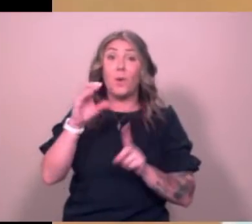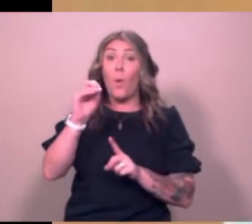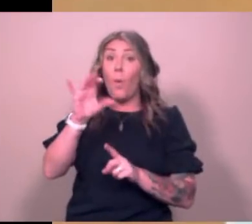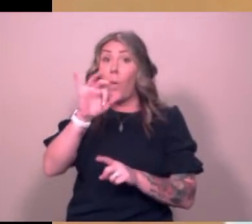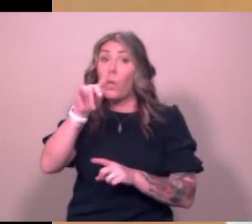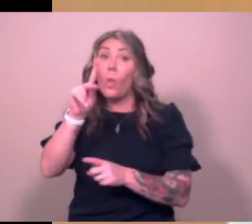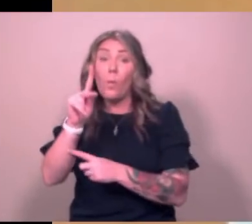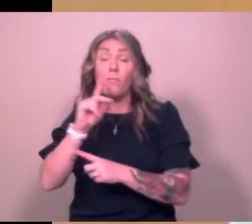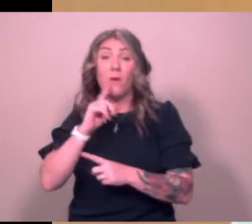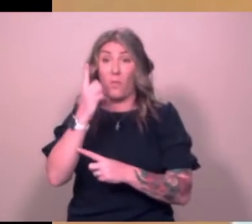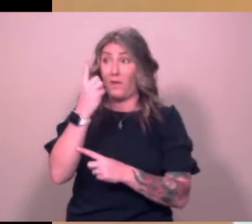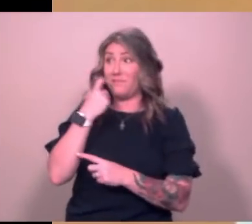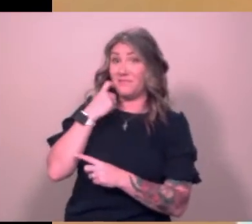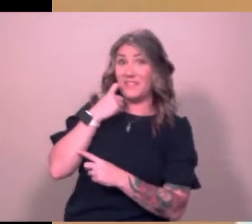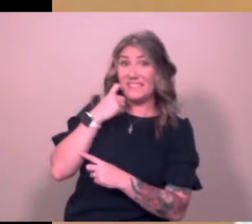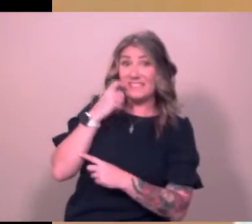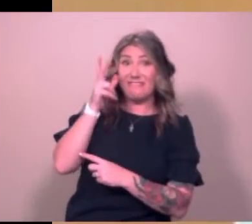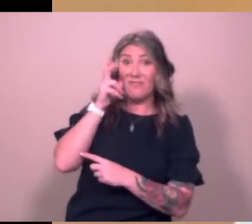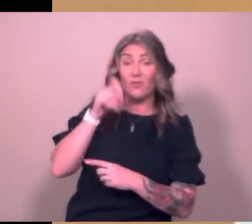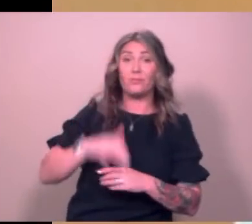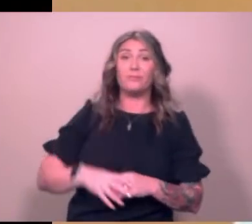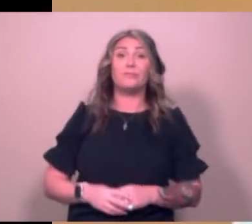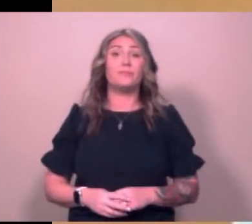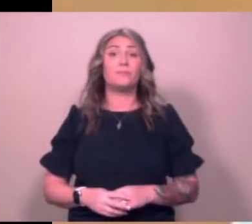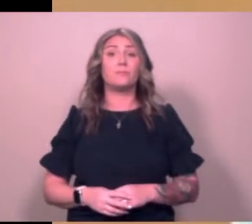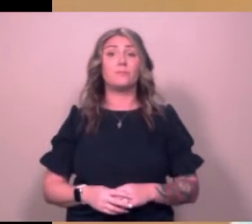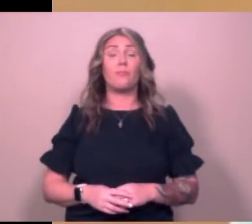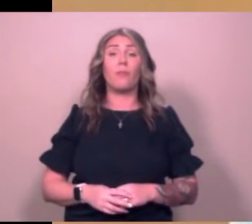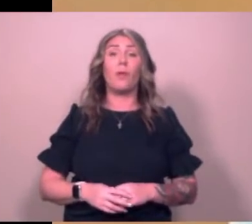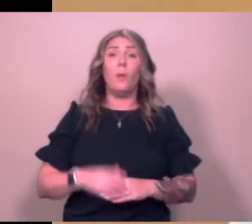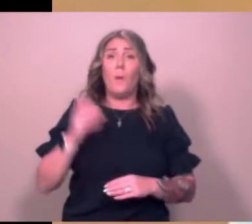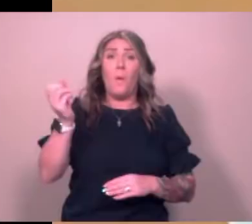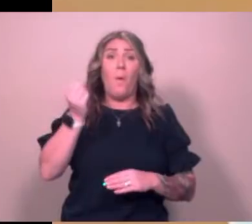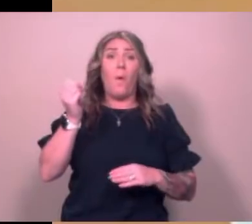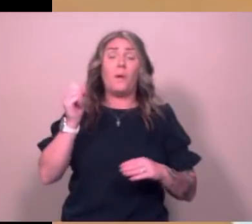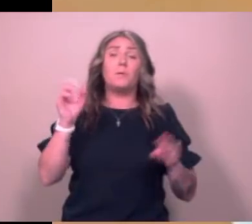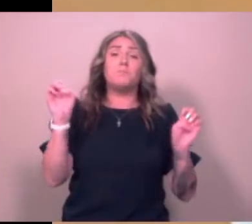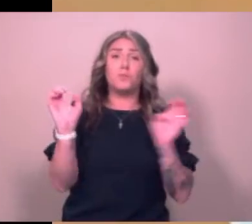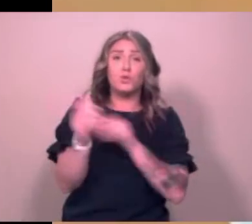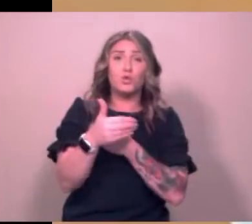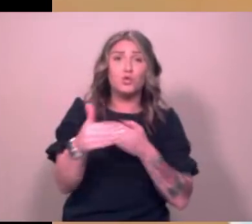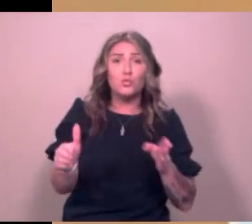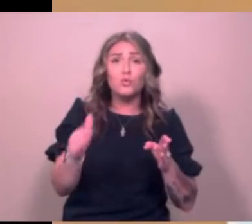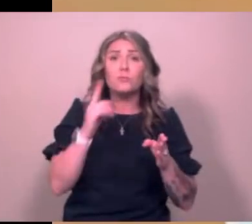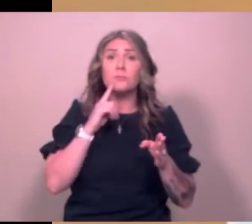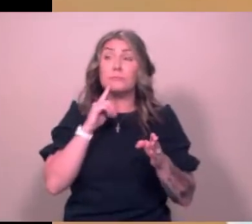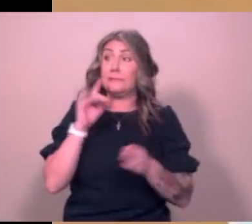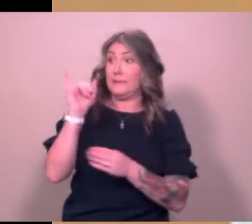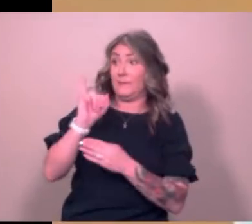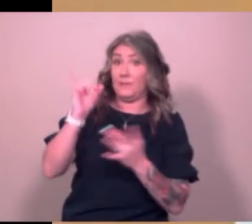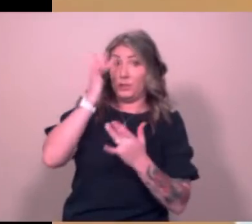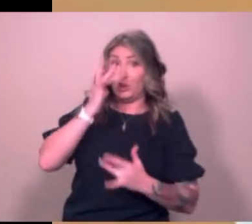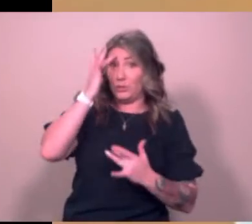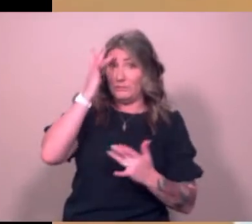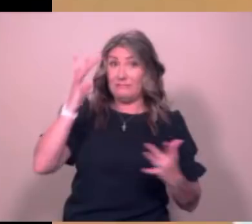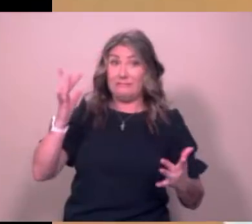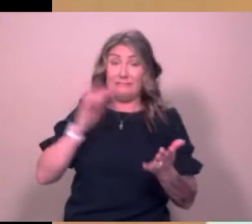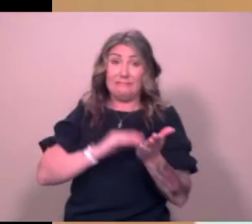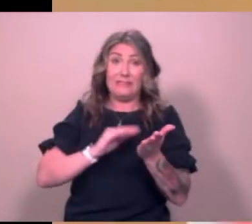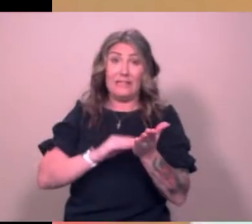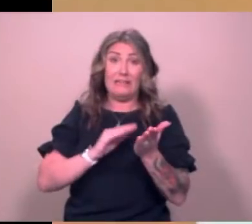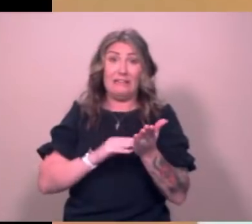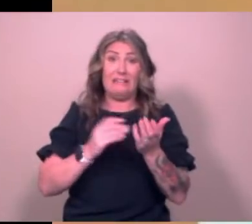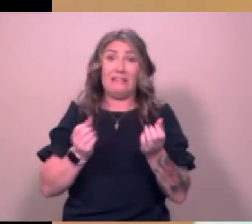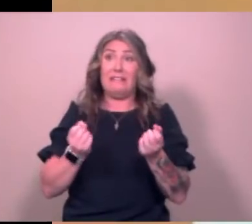was one recently that I heard about. Holding in the ED, we've had, as an infectious disease doctor, we've had multiple consults in